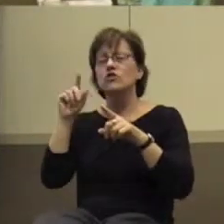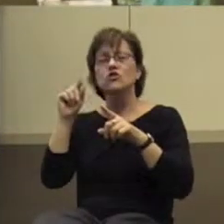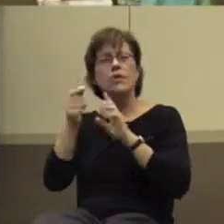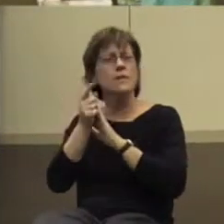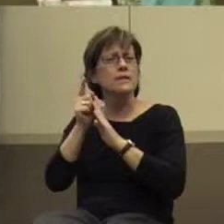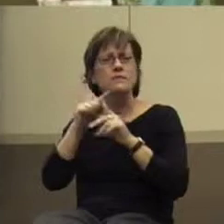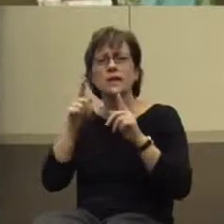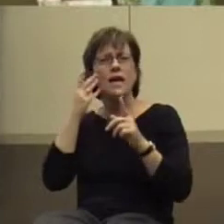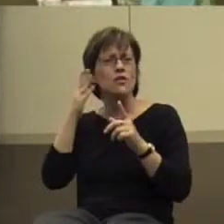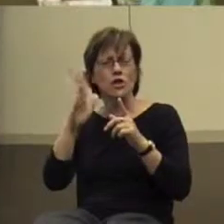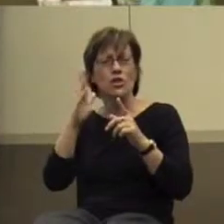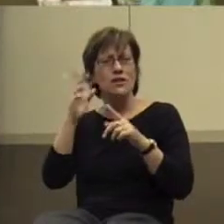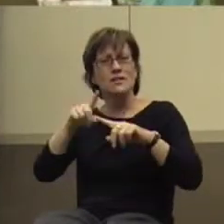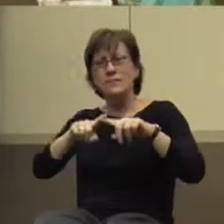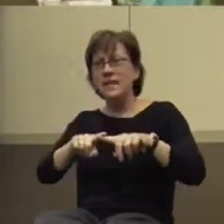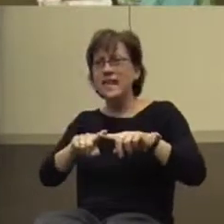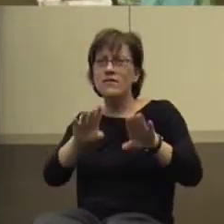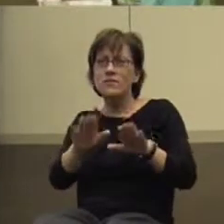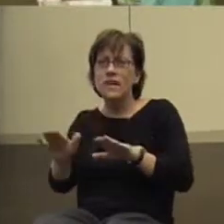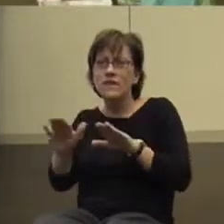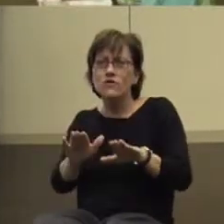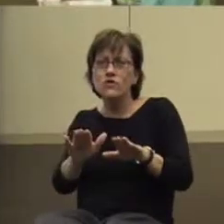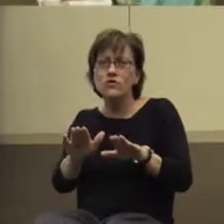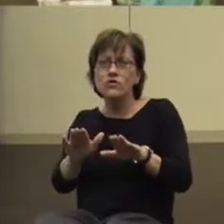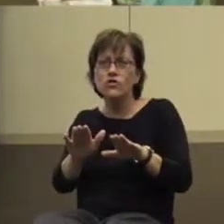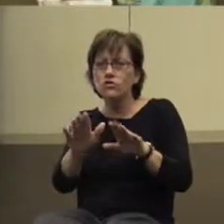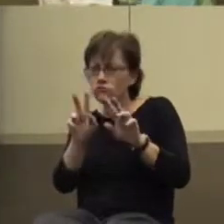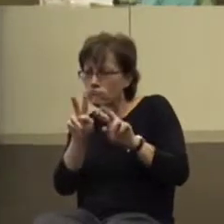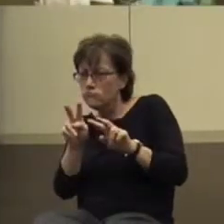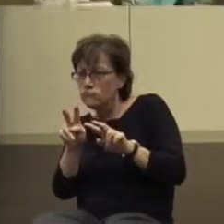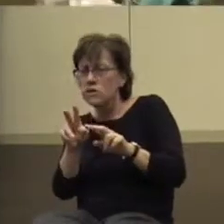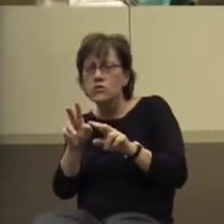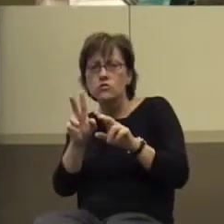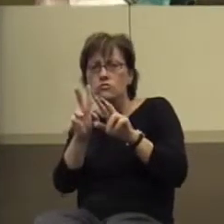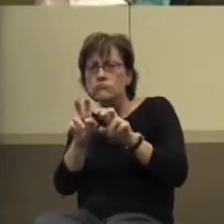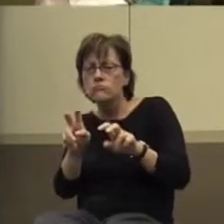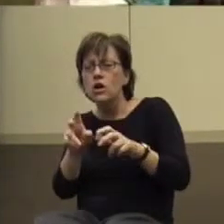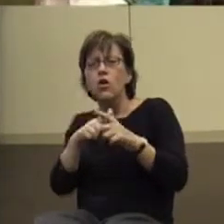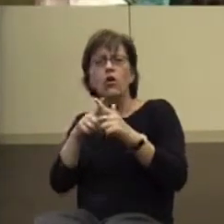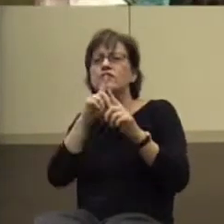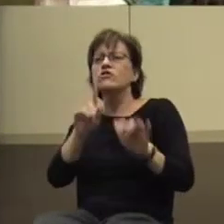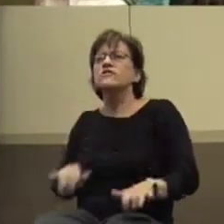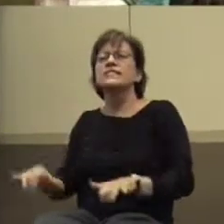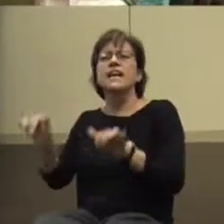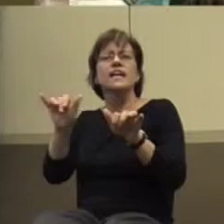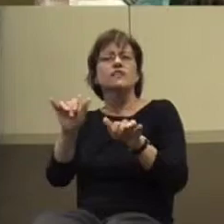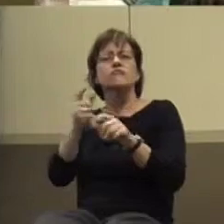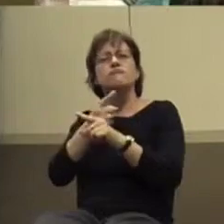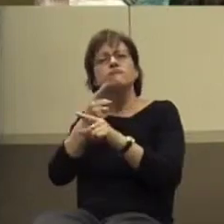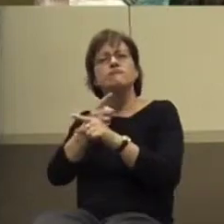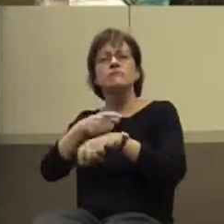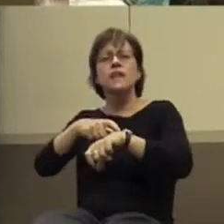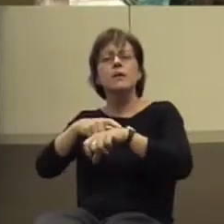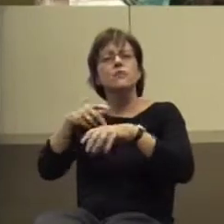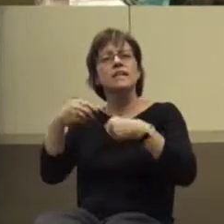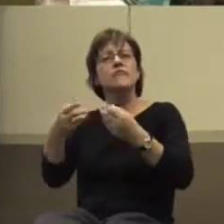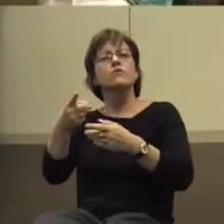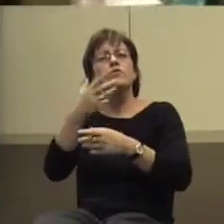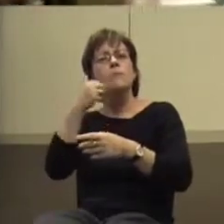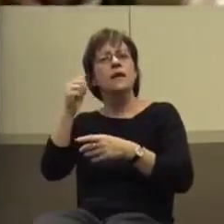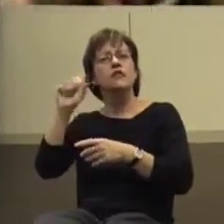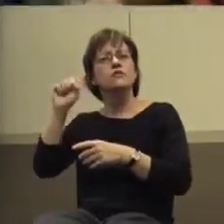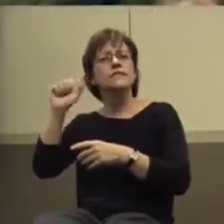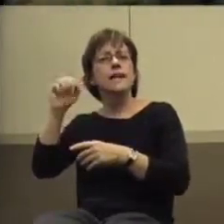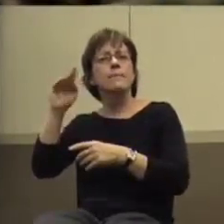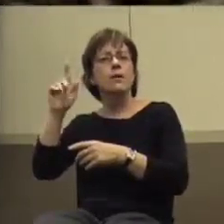is there like a standard kind of time that would give you a better sample than another chunk of time? I'd say